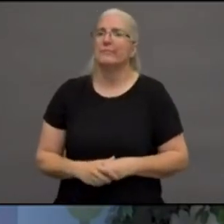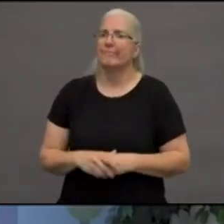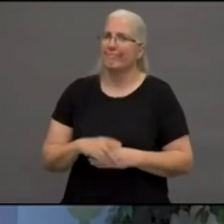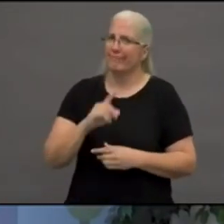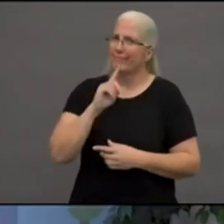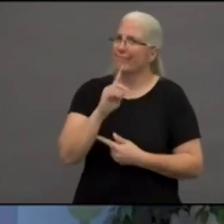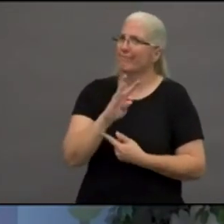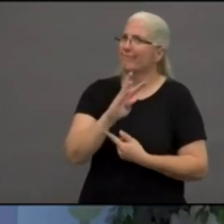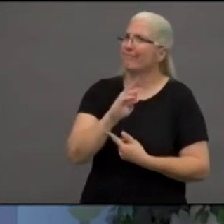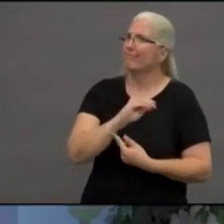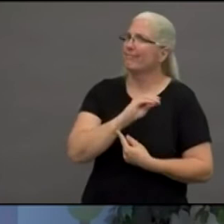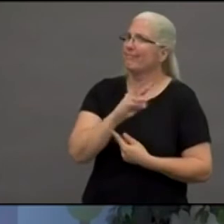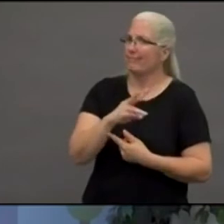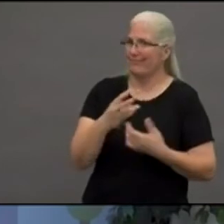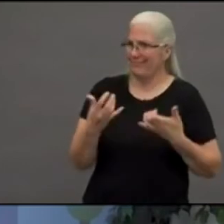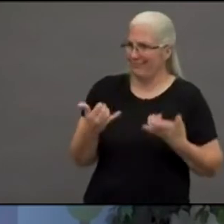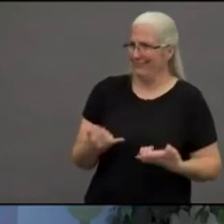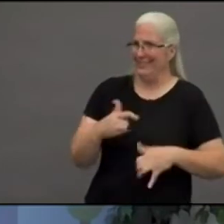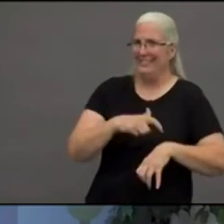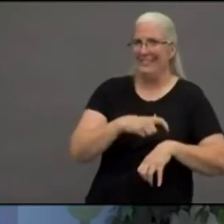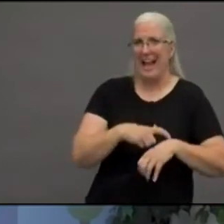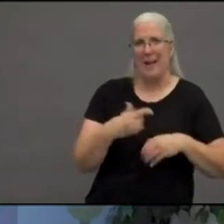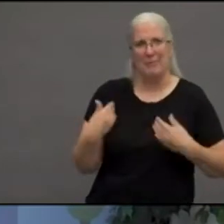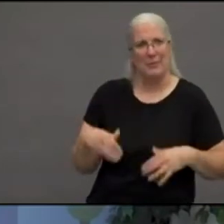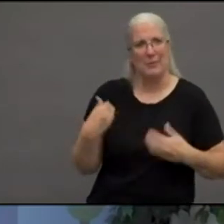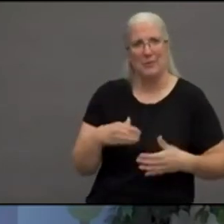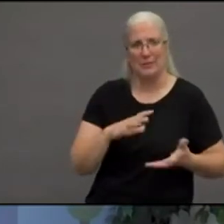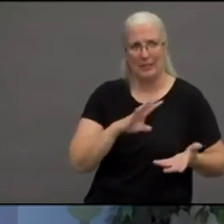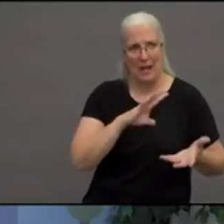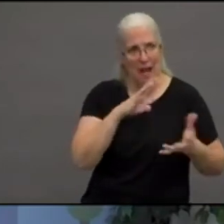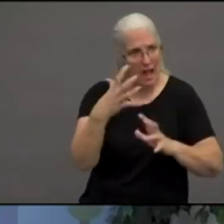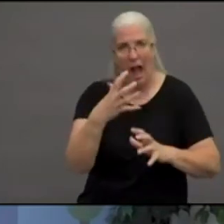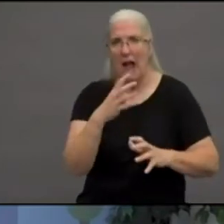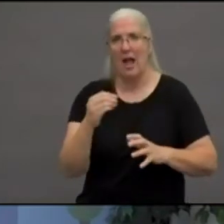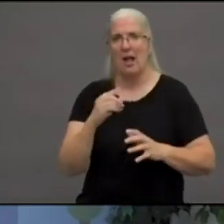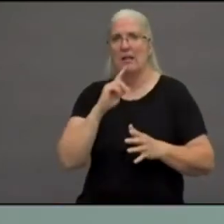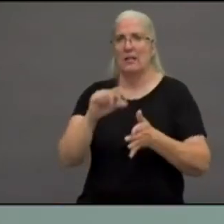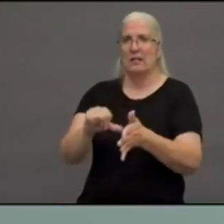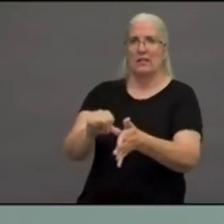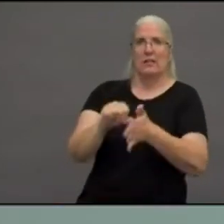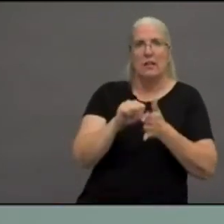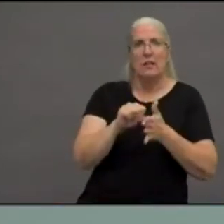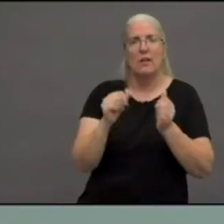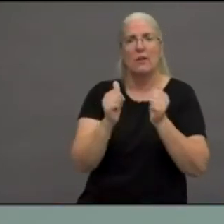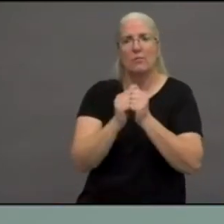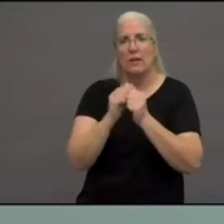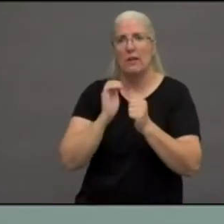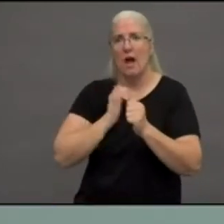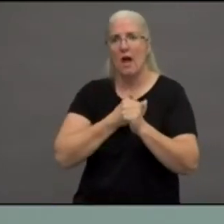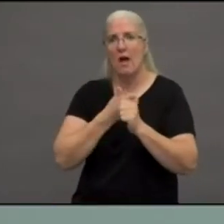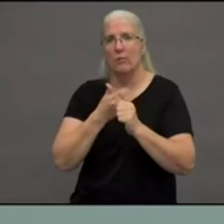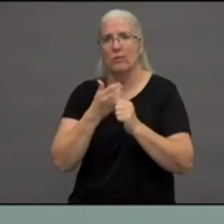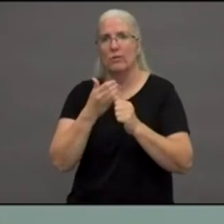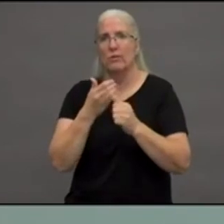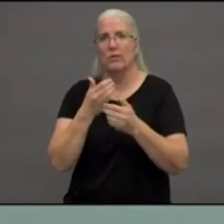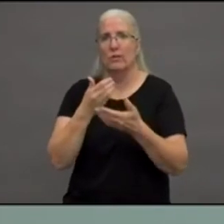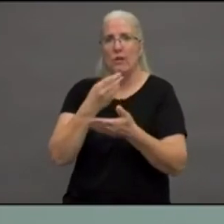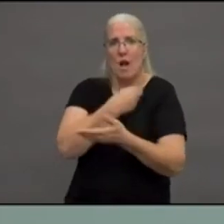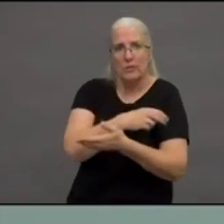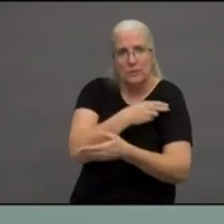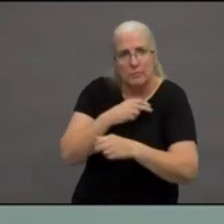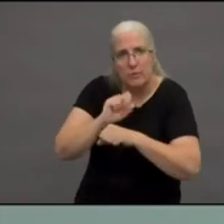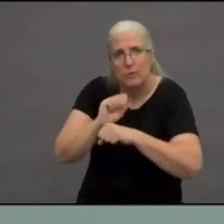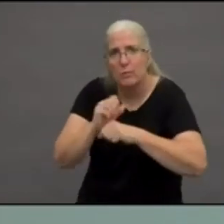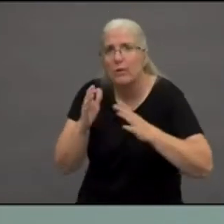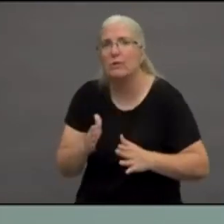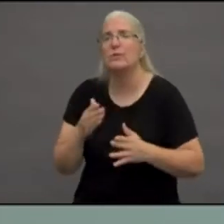Our nurses, our doctors, our firemen and our firewomen out there working hard during these hard times. Thank you so much.